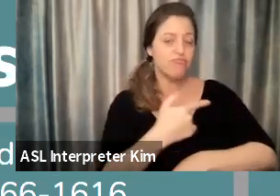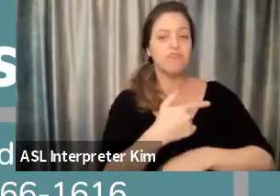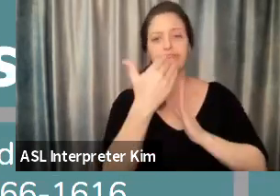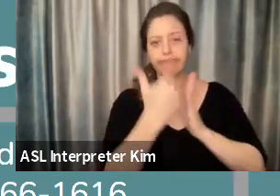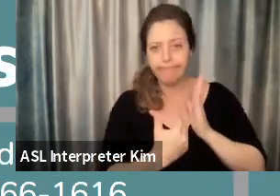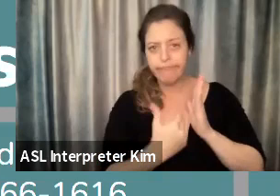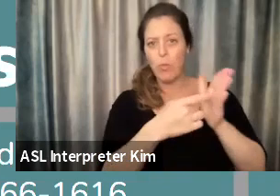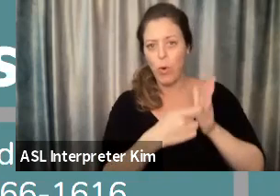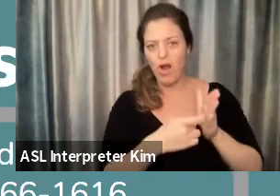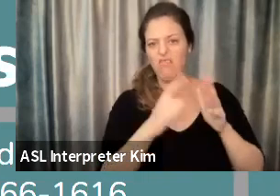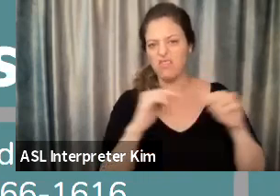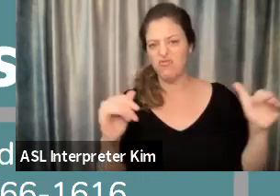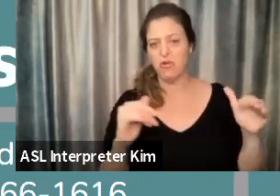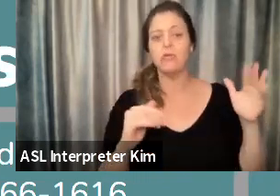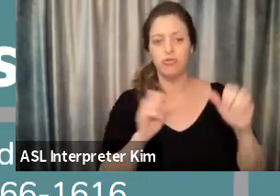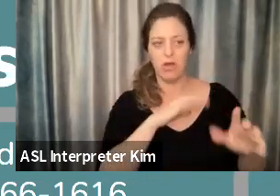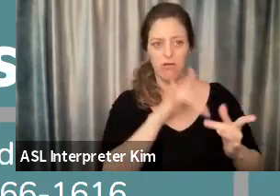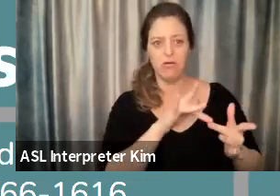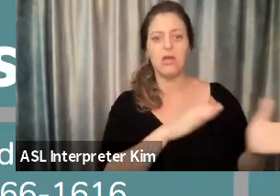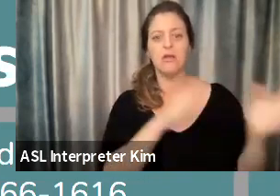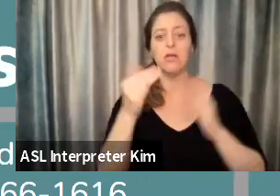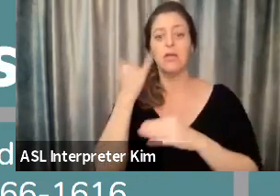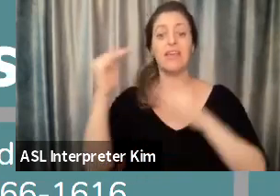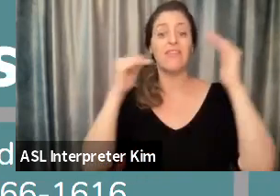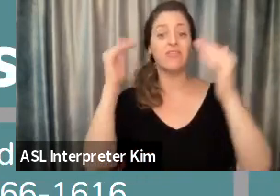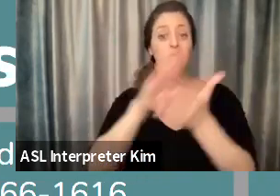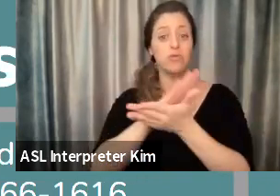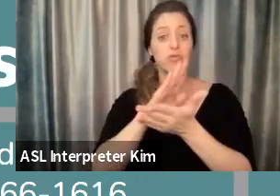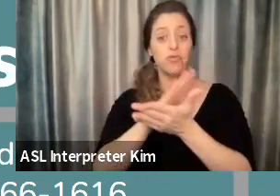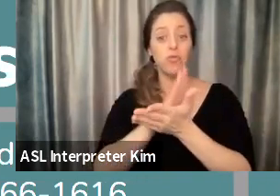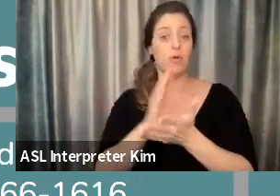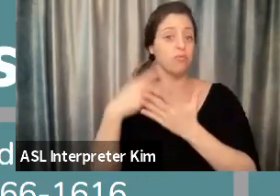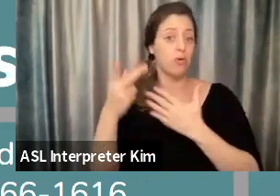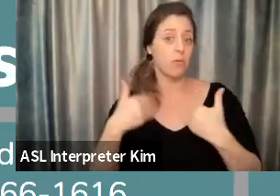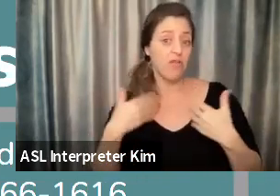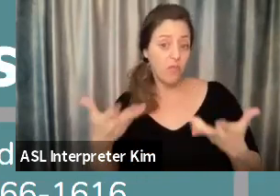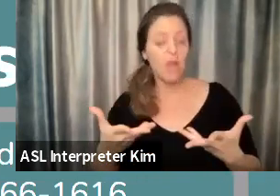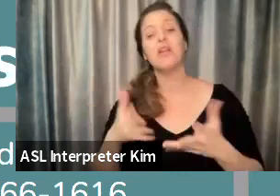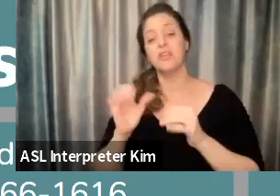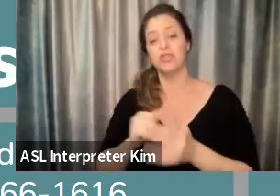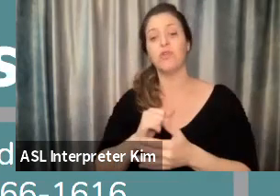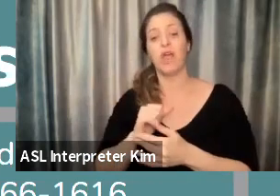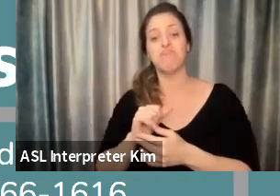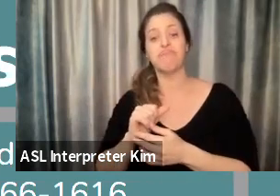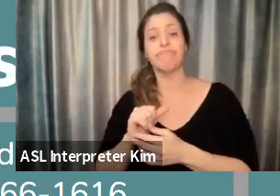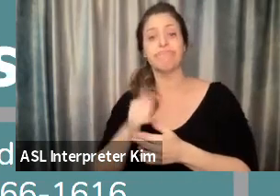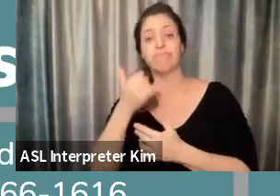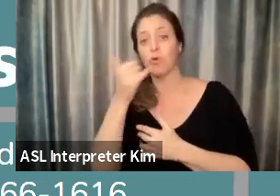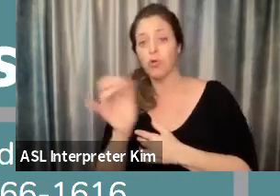if you have questions about adult school and the programs that they have as well. you can access them as well.